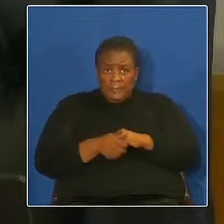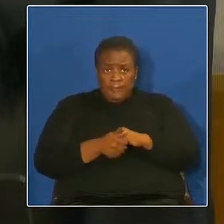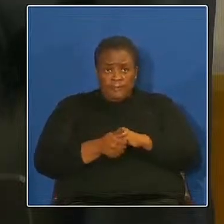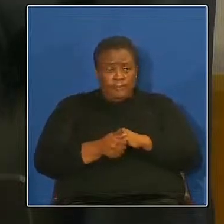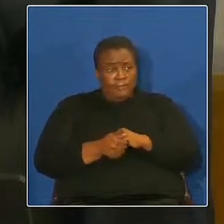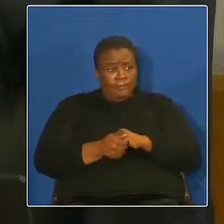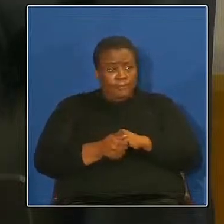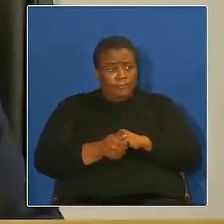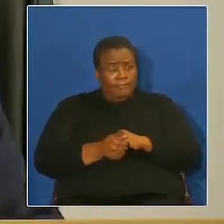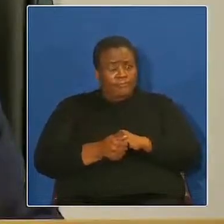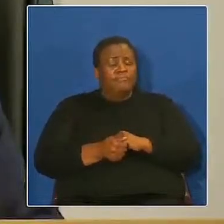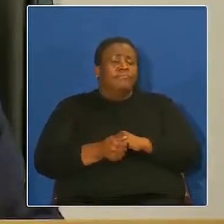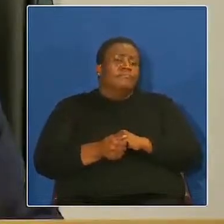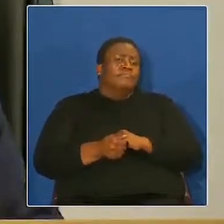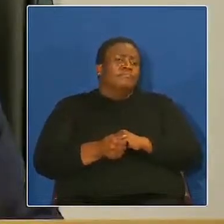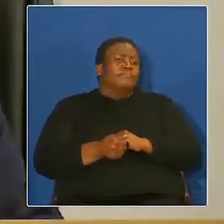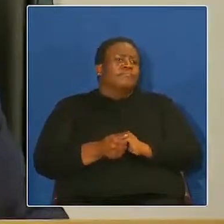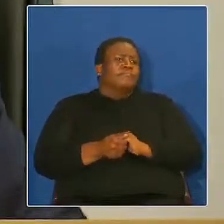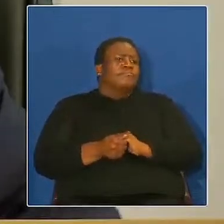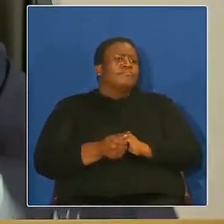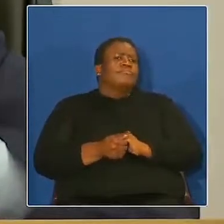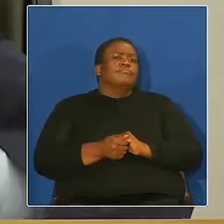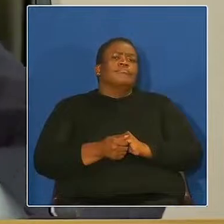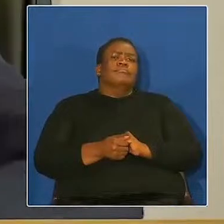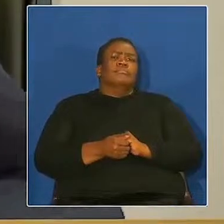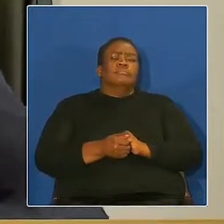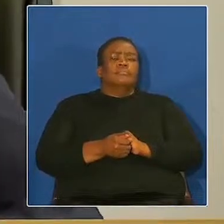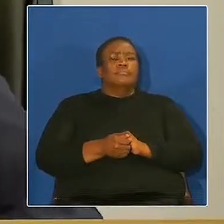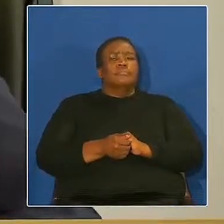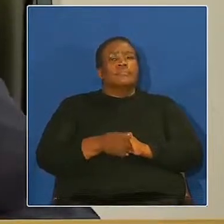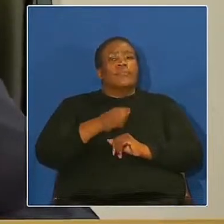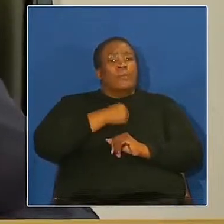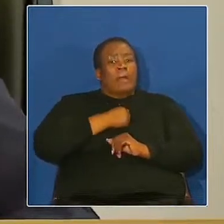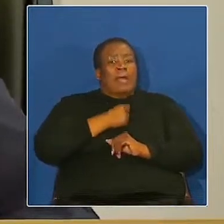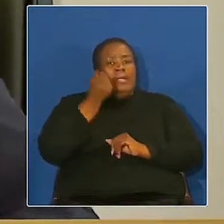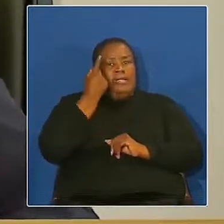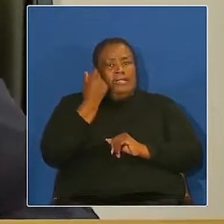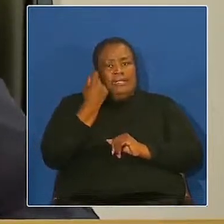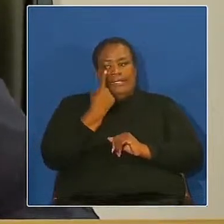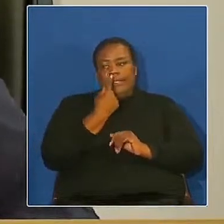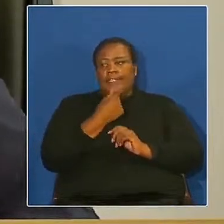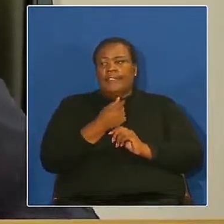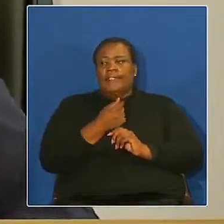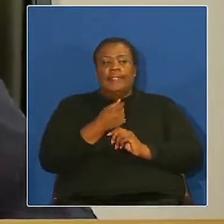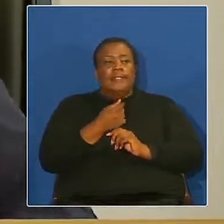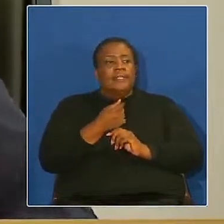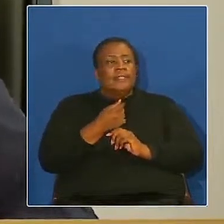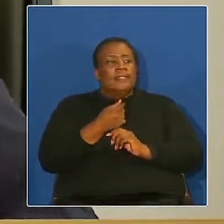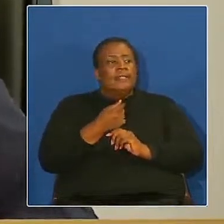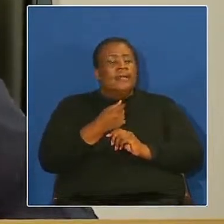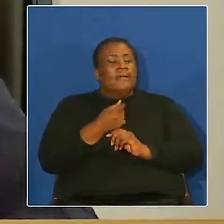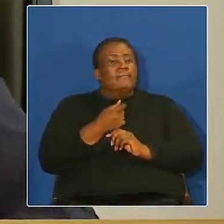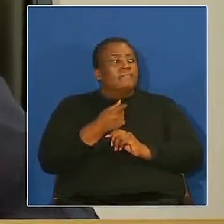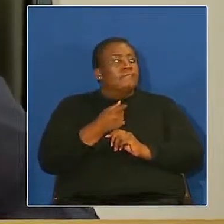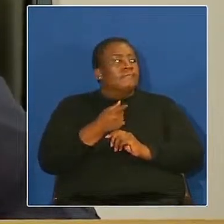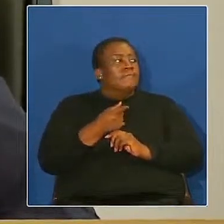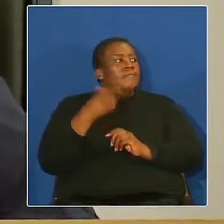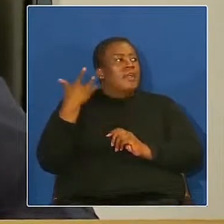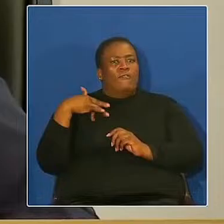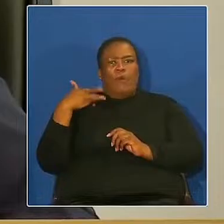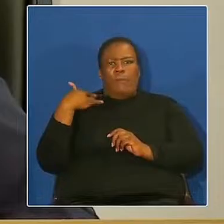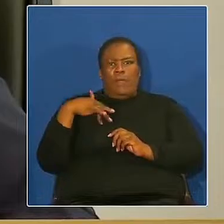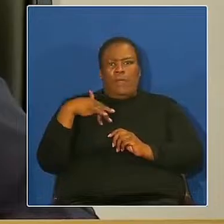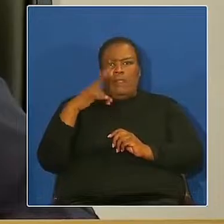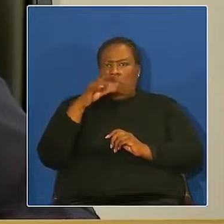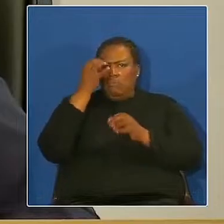No, from our understanding, thank you, Commissioner, from our understanding, there's never been any formal